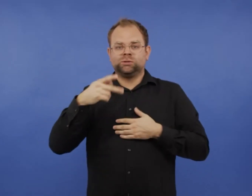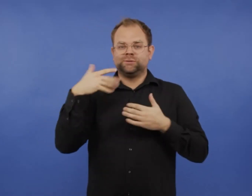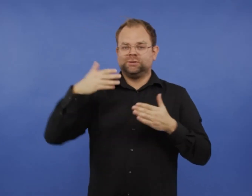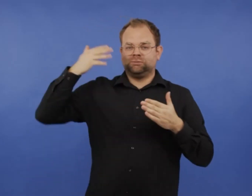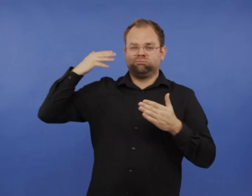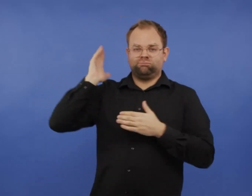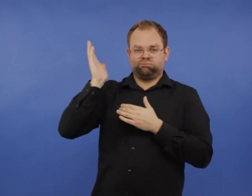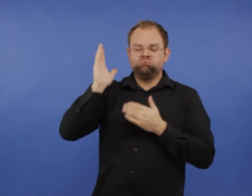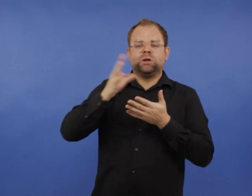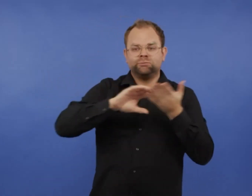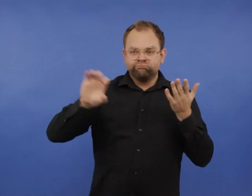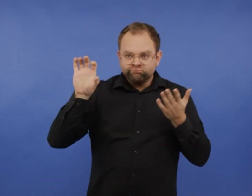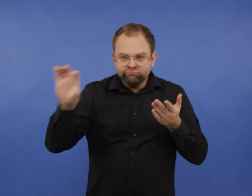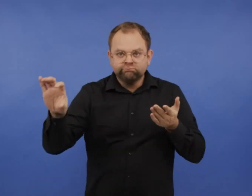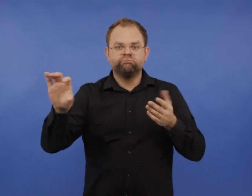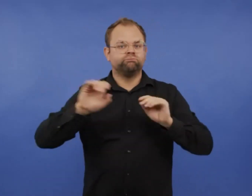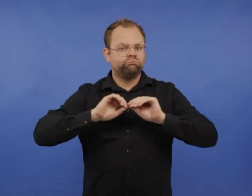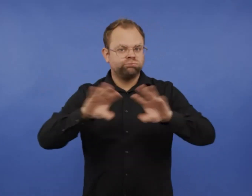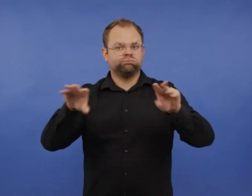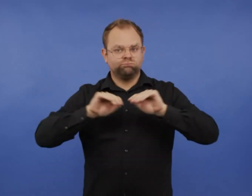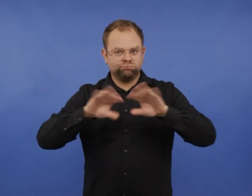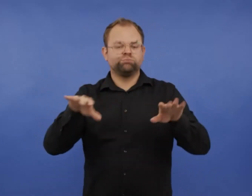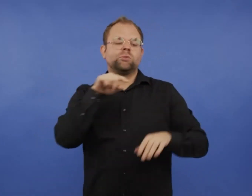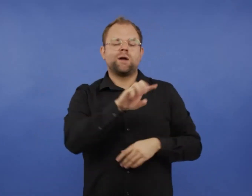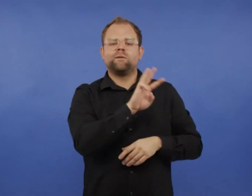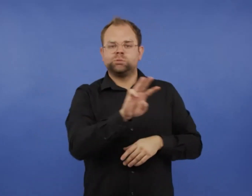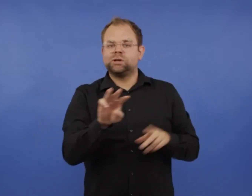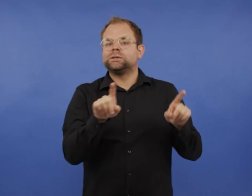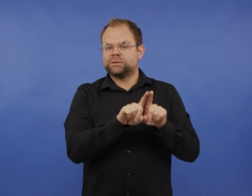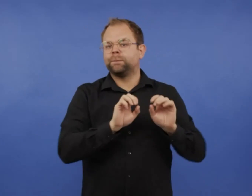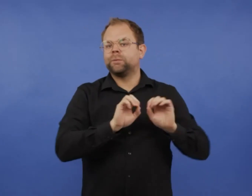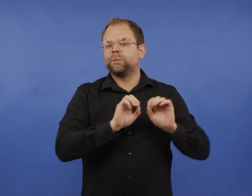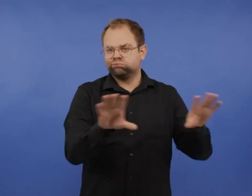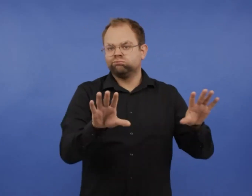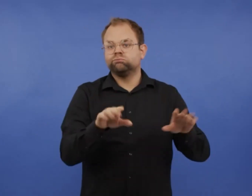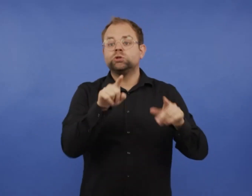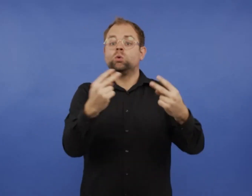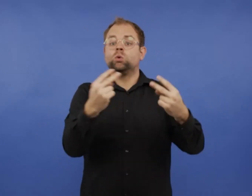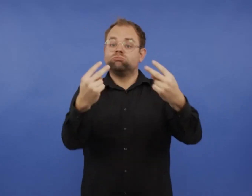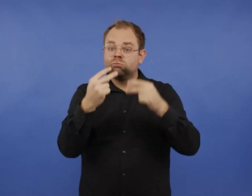share the future pieces of work with you. Thank you and have a wonderful day.